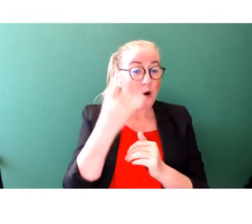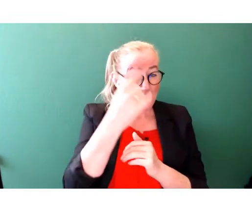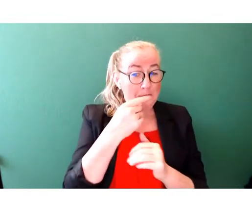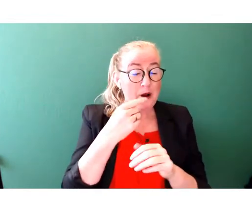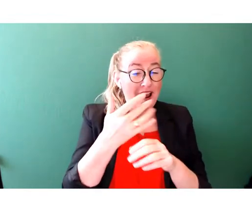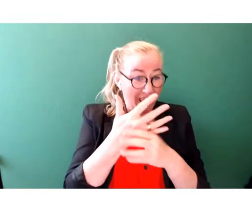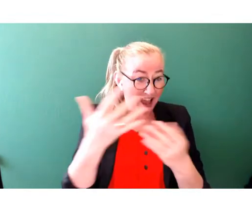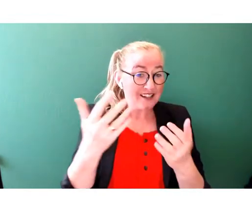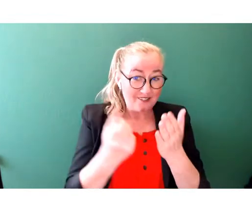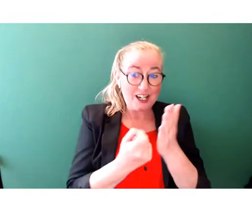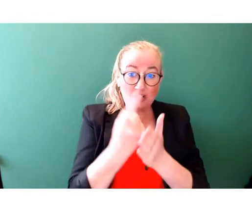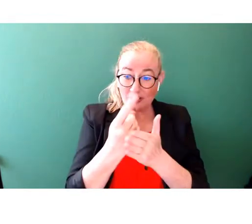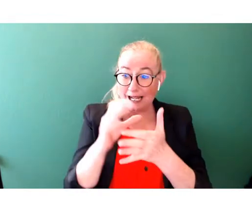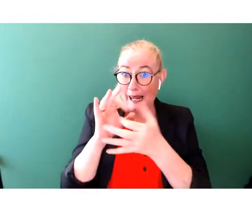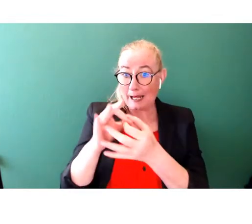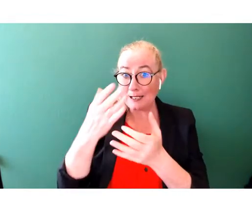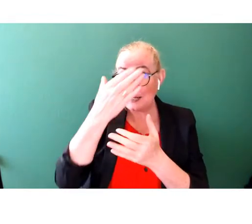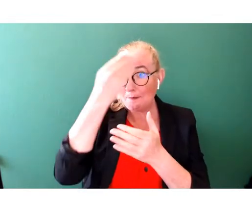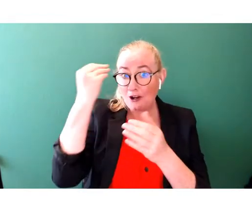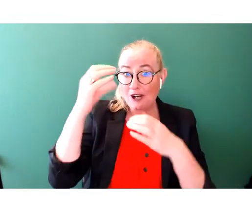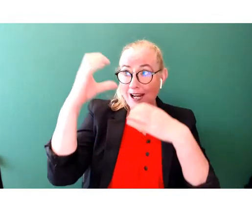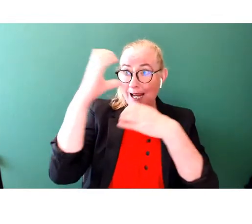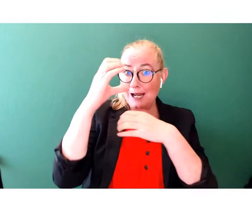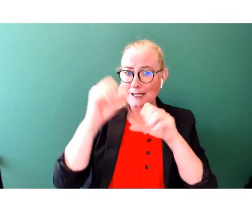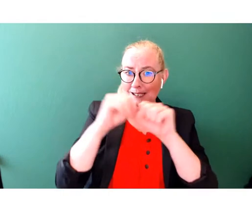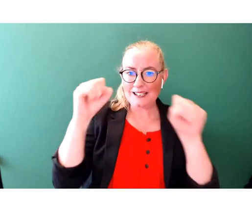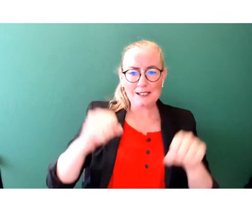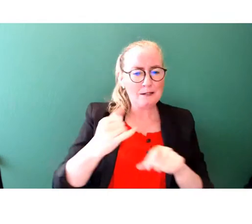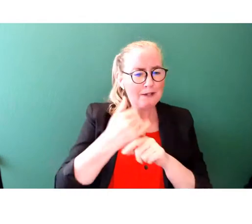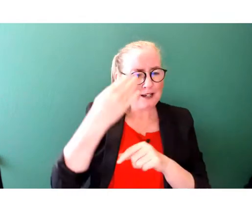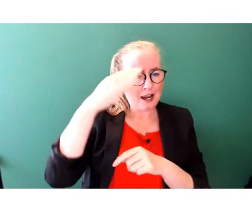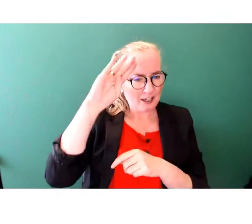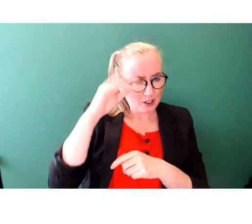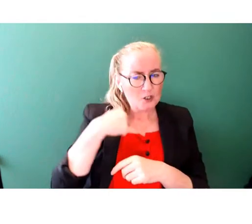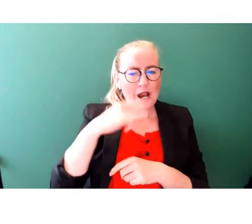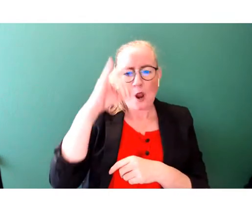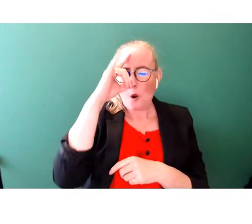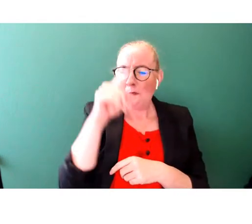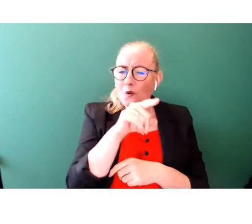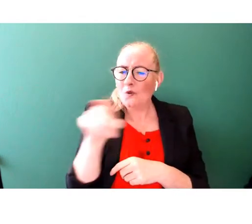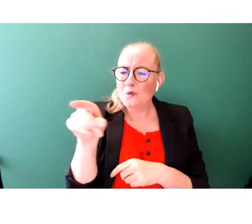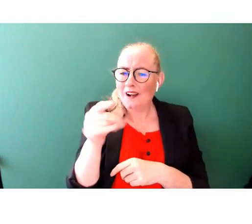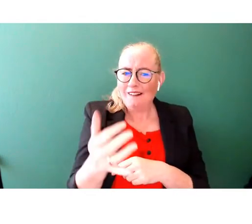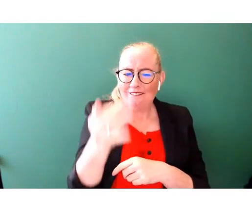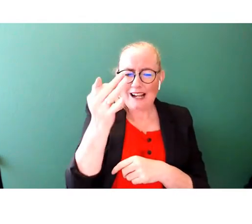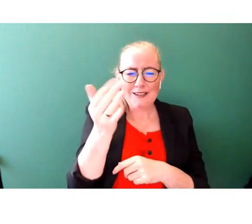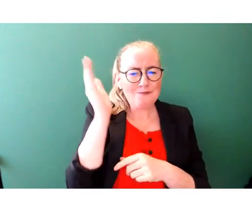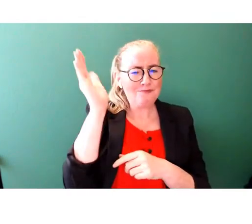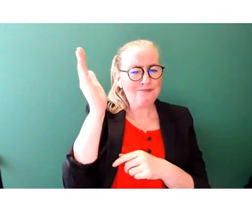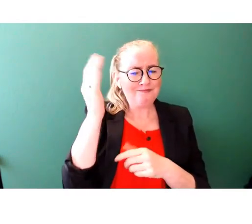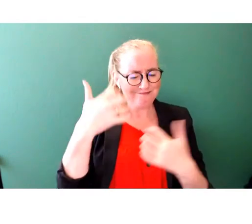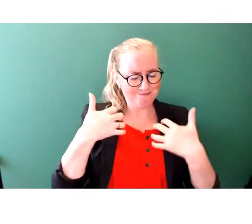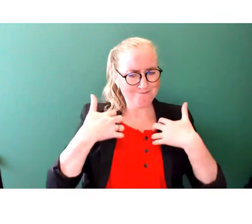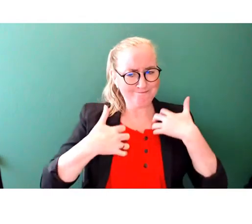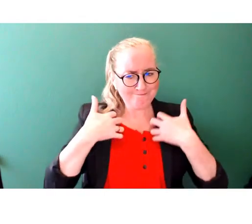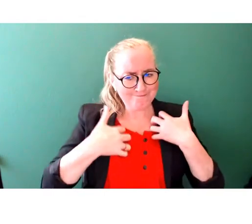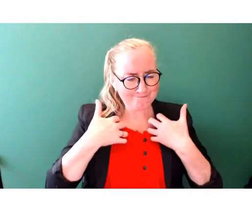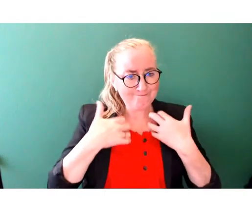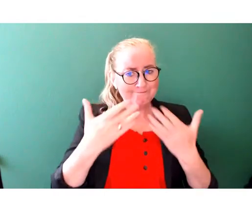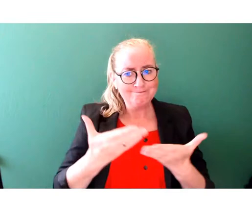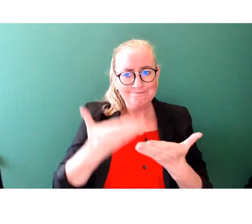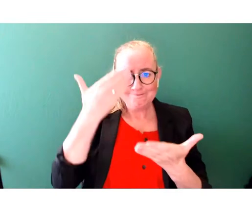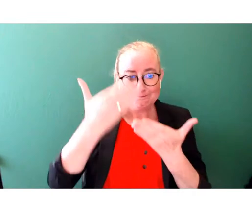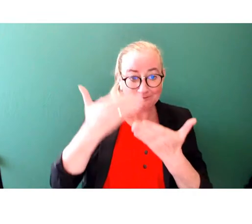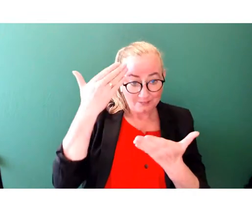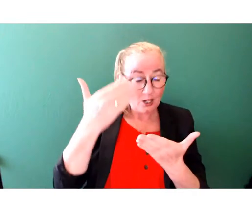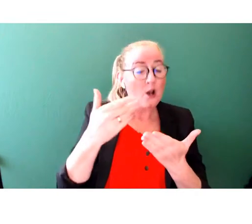for the dementia care system in Ireland, and I hope you'll find the presentations really informative and stimulating. We're going to begin